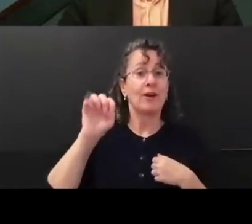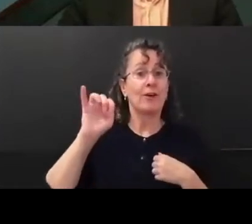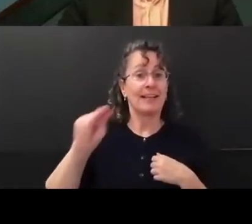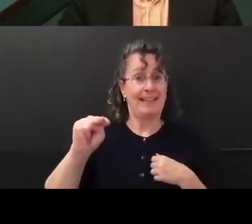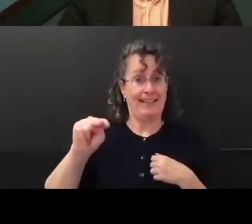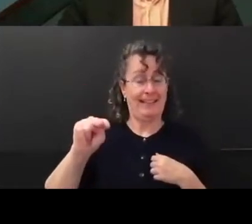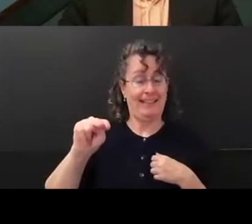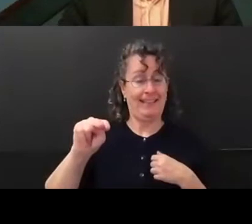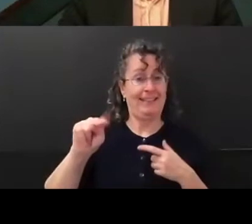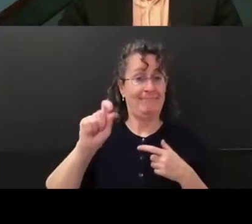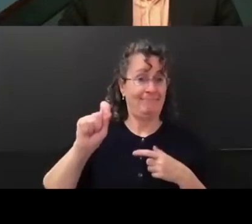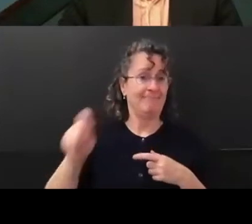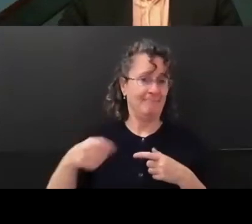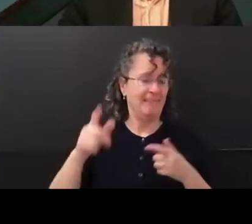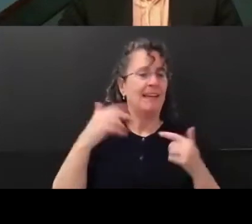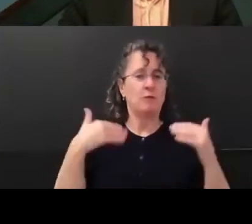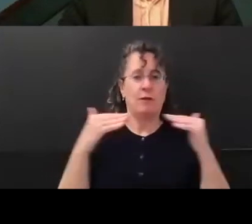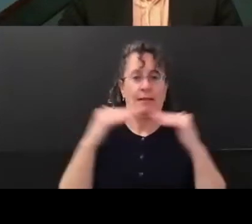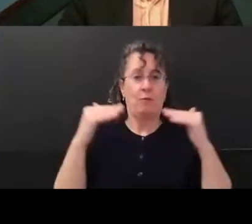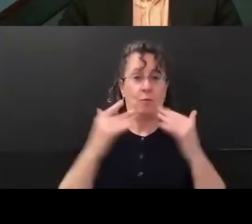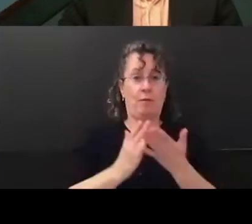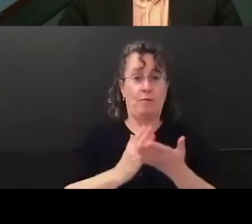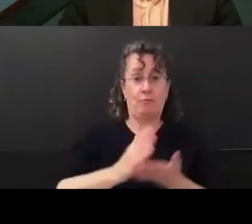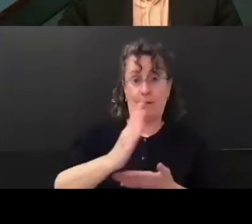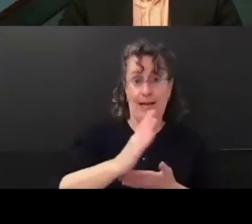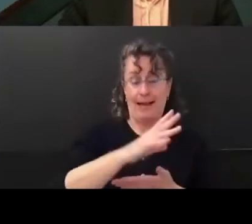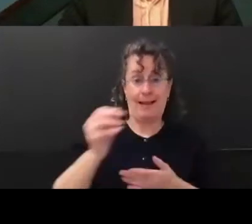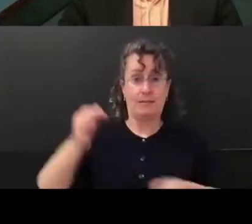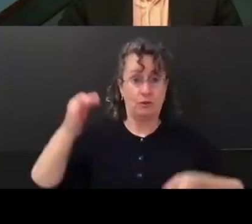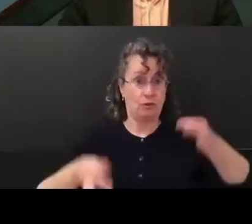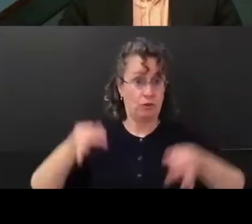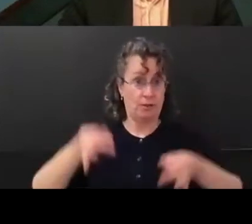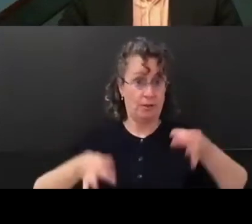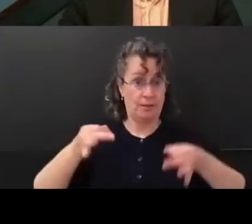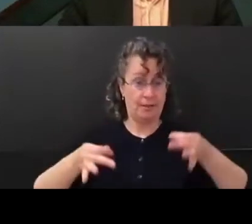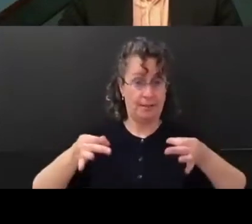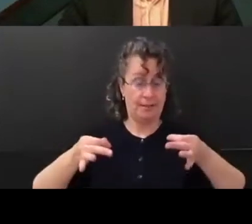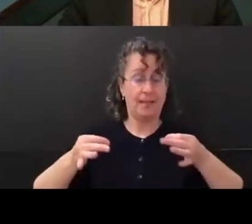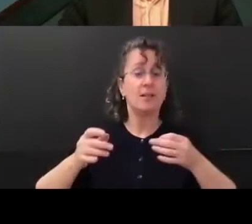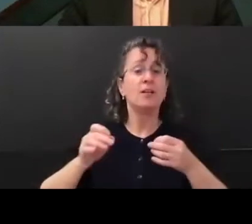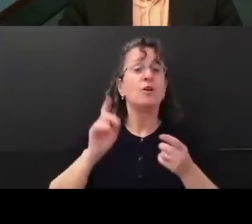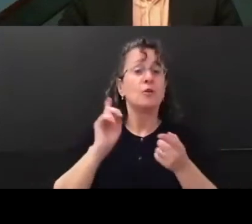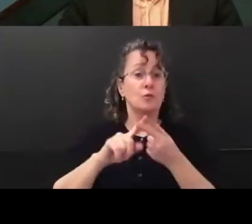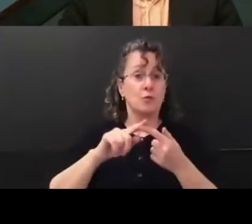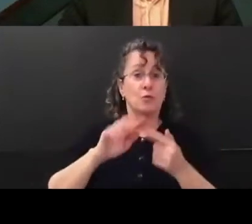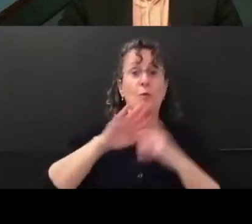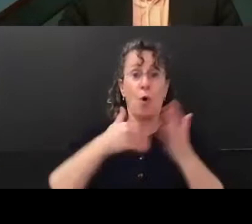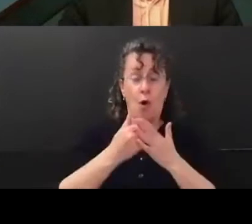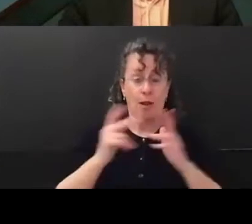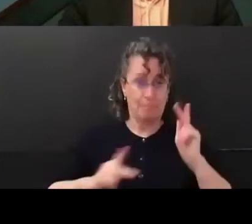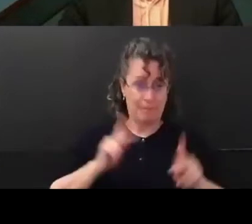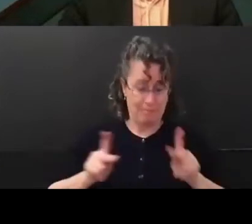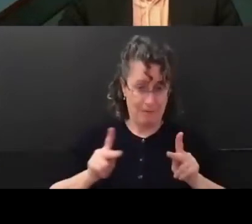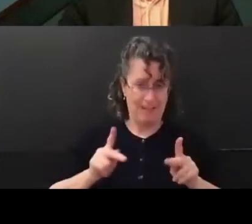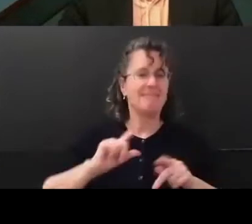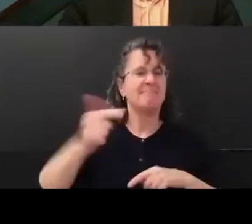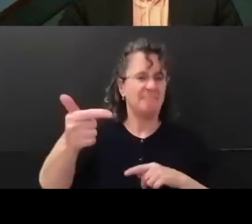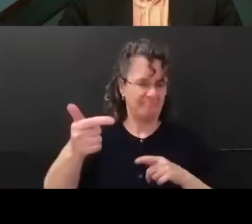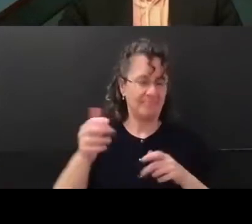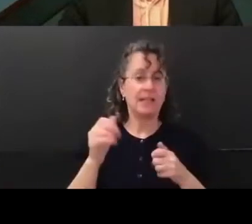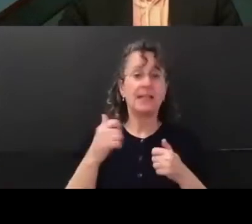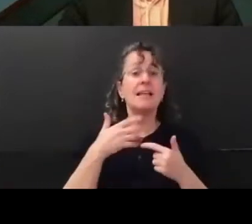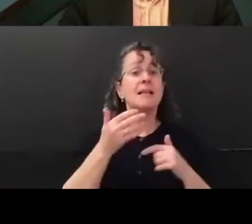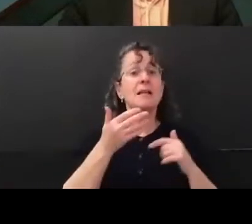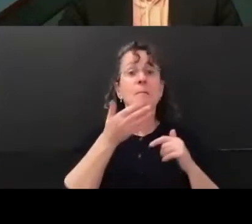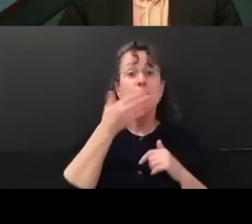do equal right and justice do equal right and justice to all people to all people in the best of